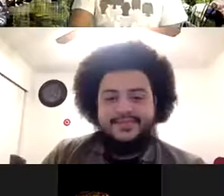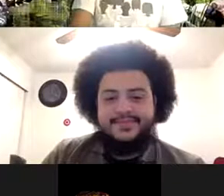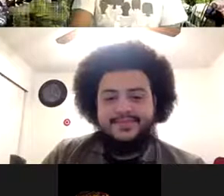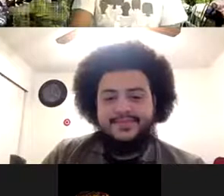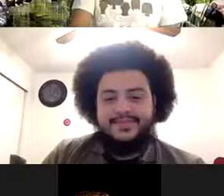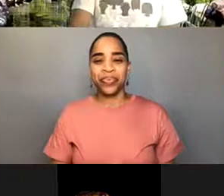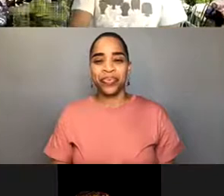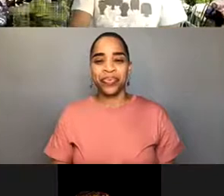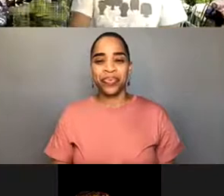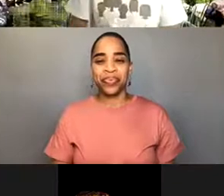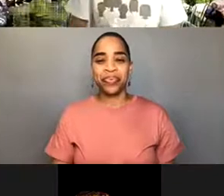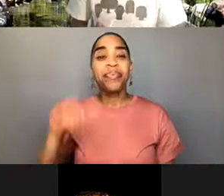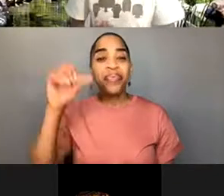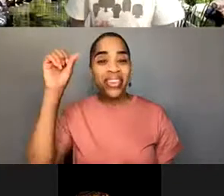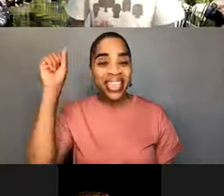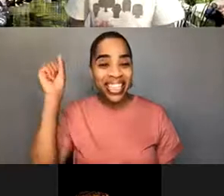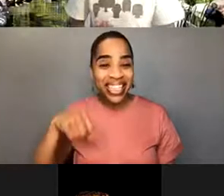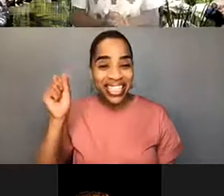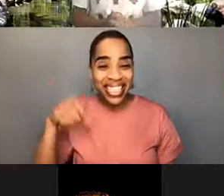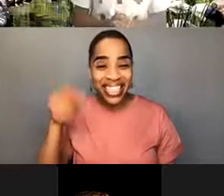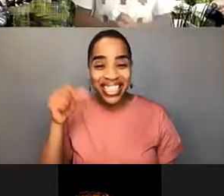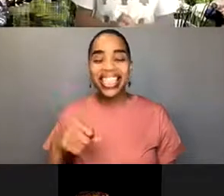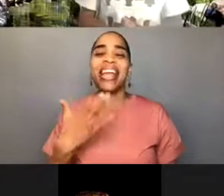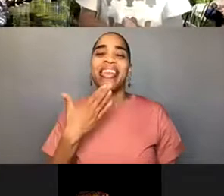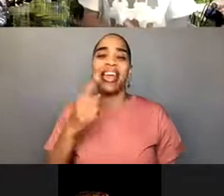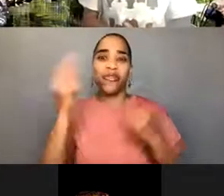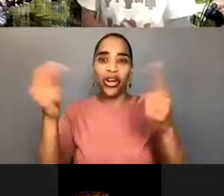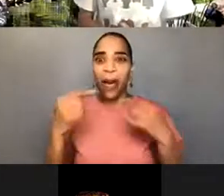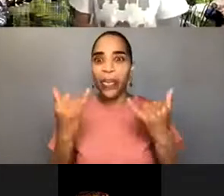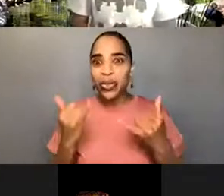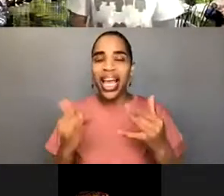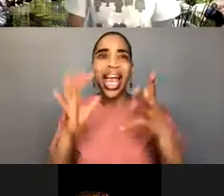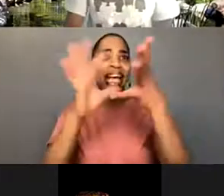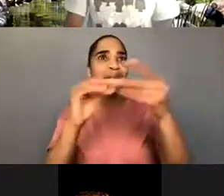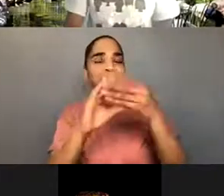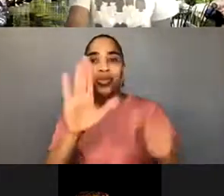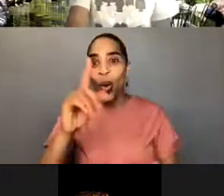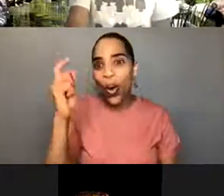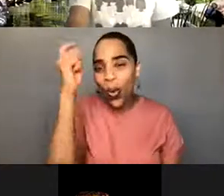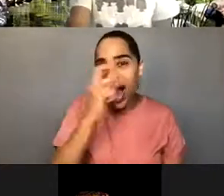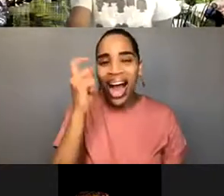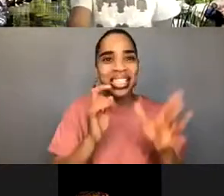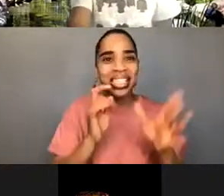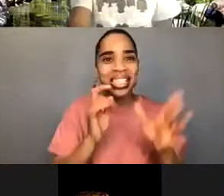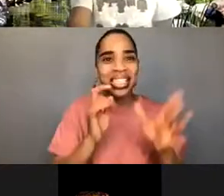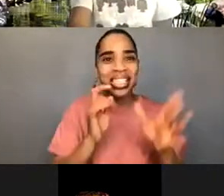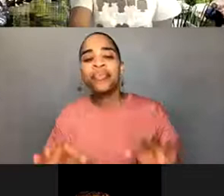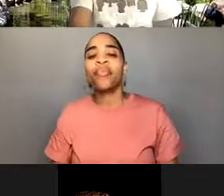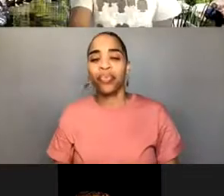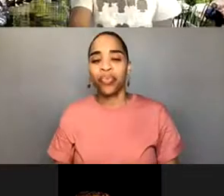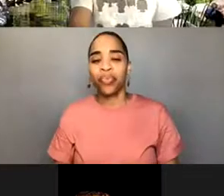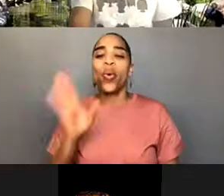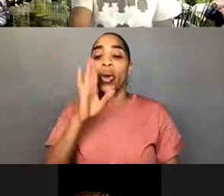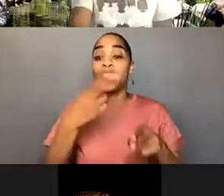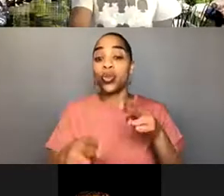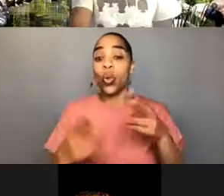Yes. So again, thank you, Ms. Hannah Jones, for coming in today and sharing all of your wisdom. We will be having a brief